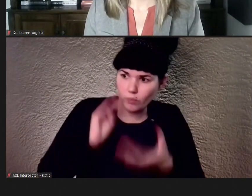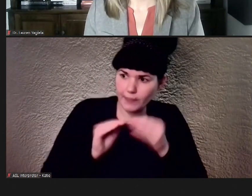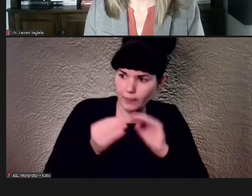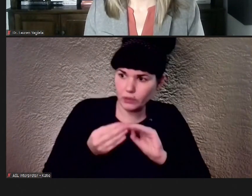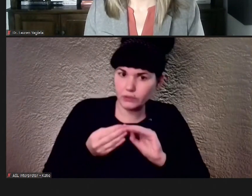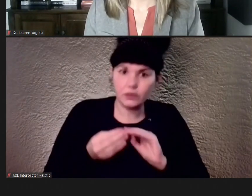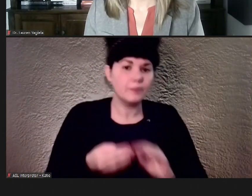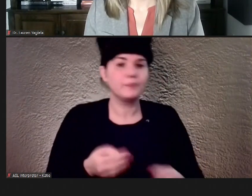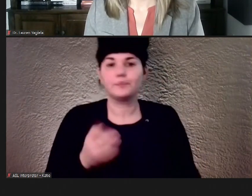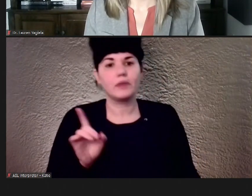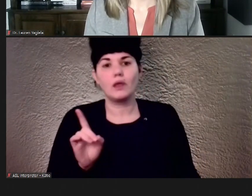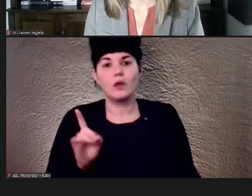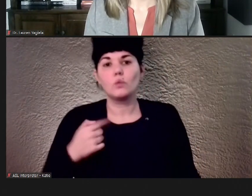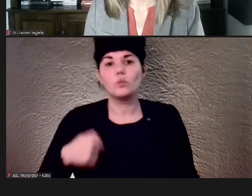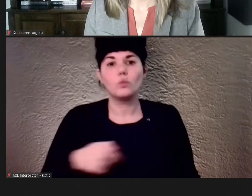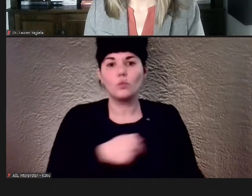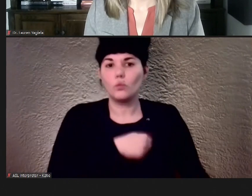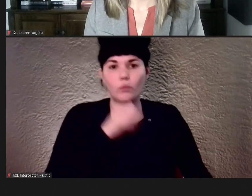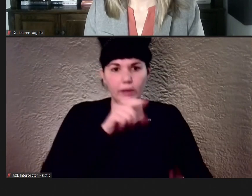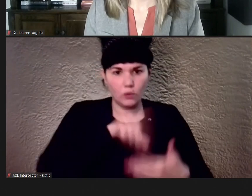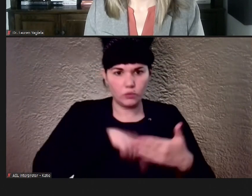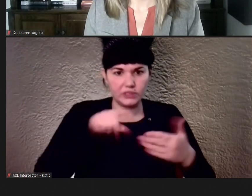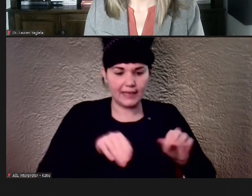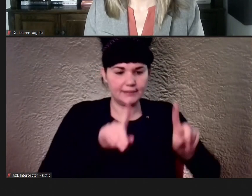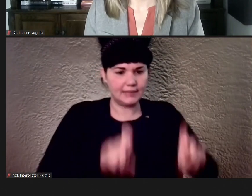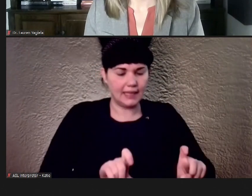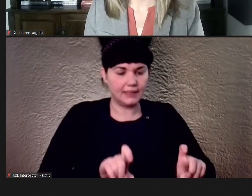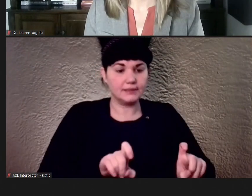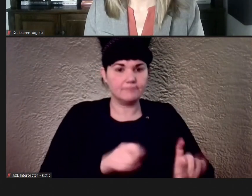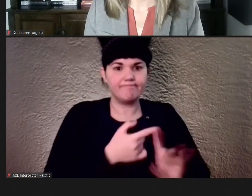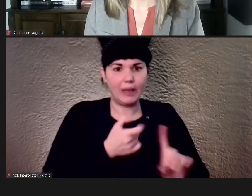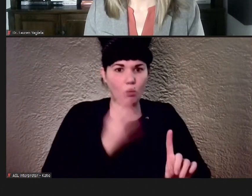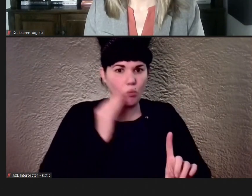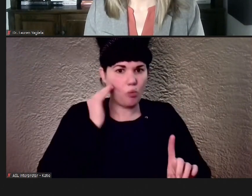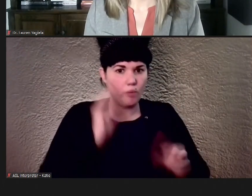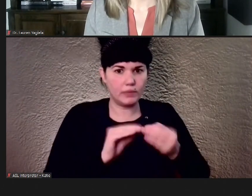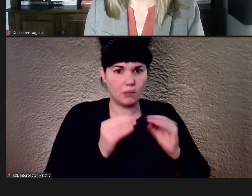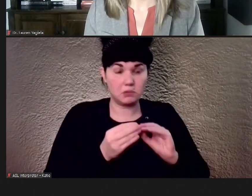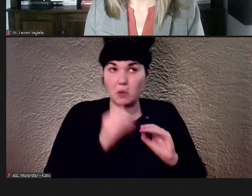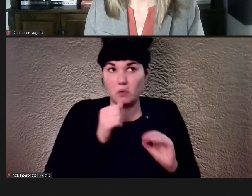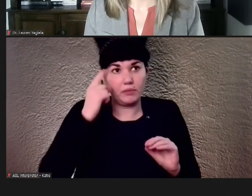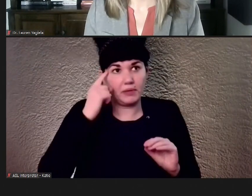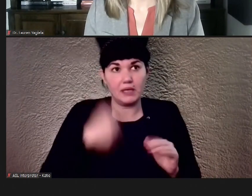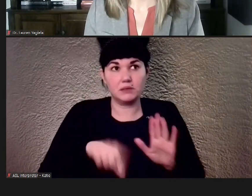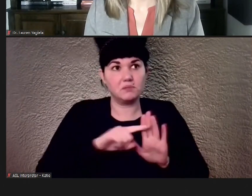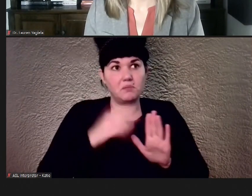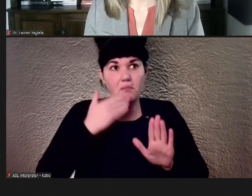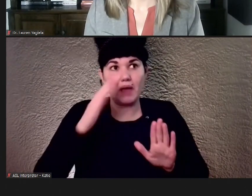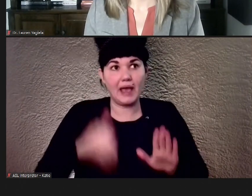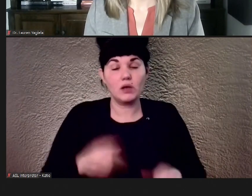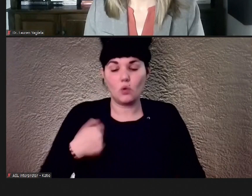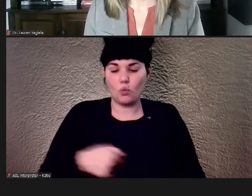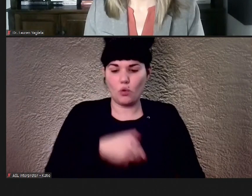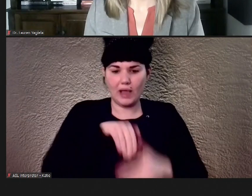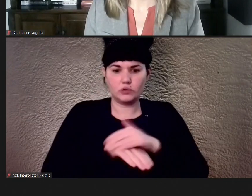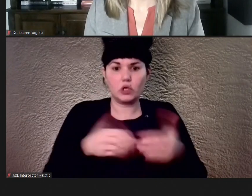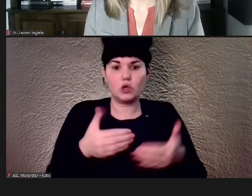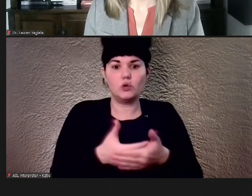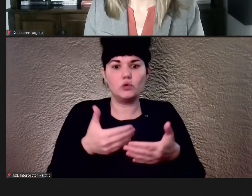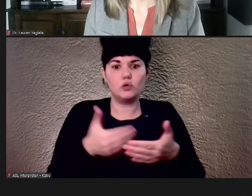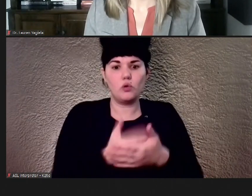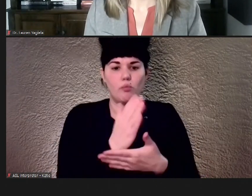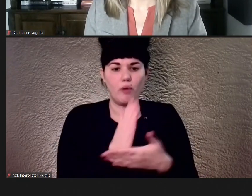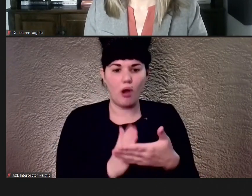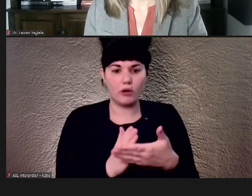keeping track of the at-home numbers, and I don't necessarily think that's a bad thing. We're entering into a new phase of the pandemic. This is no longer something